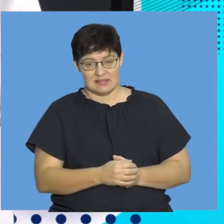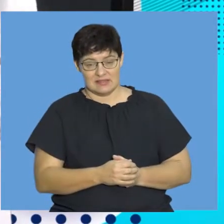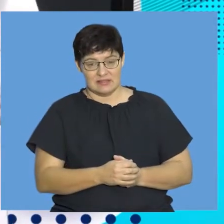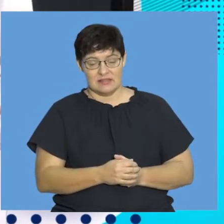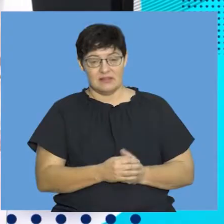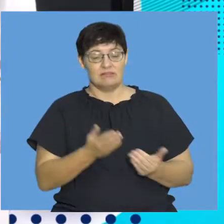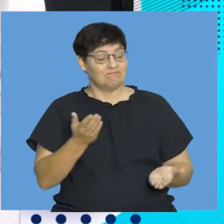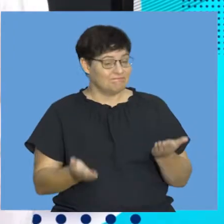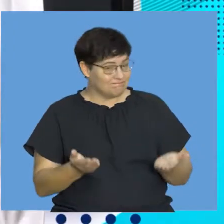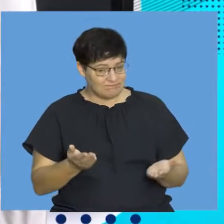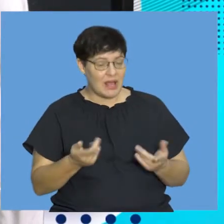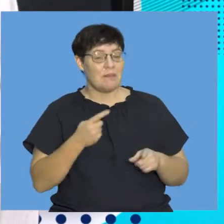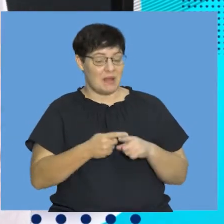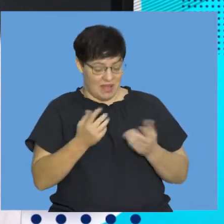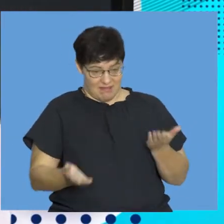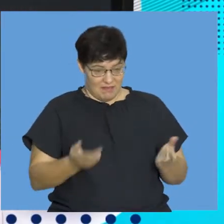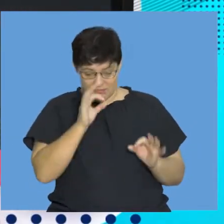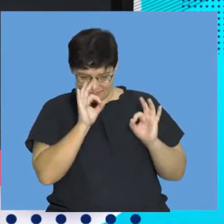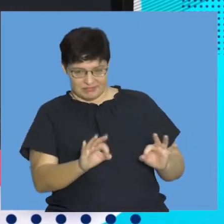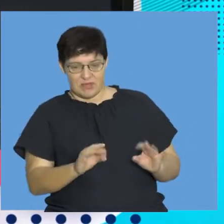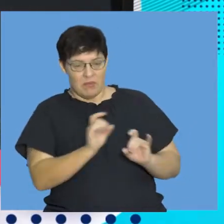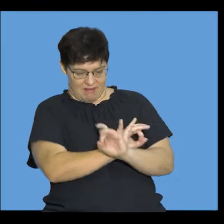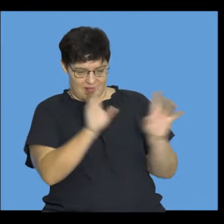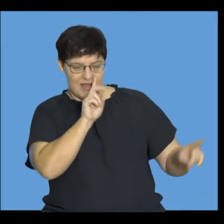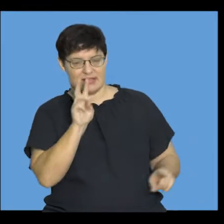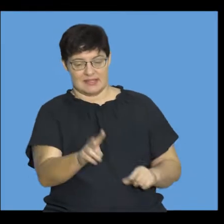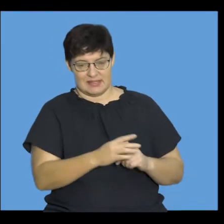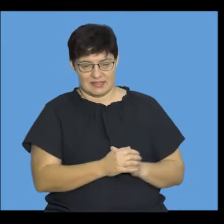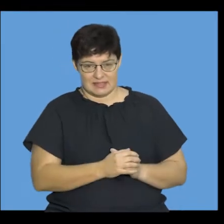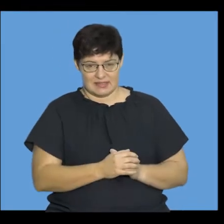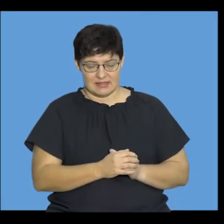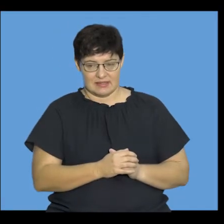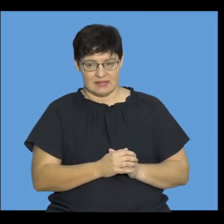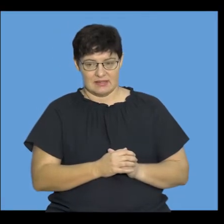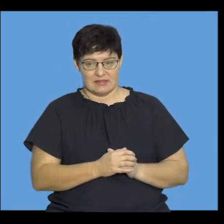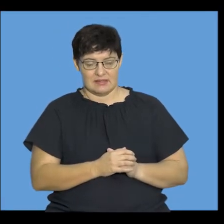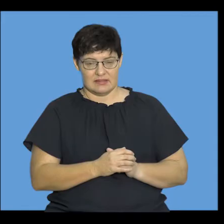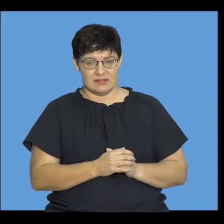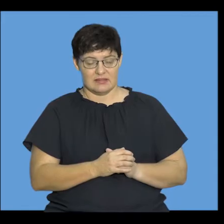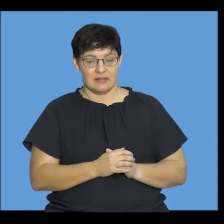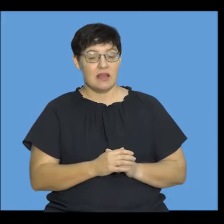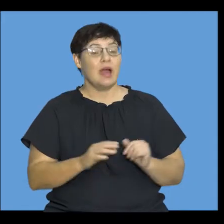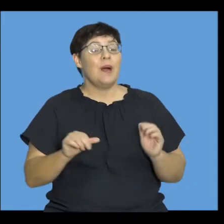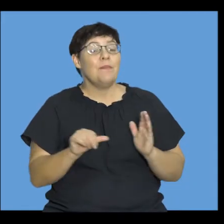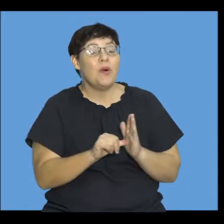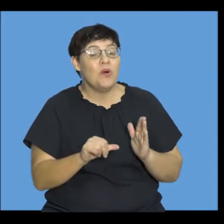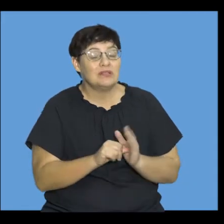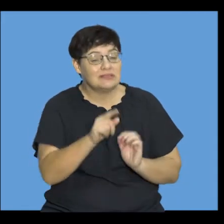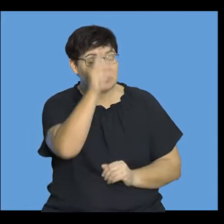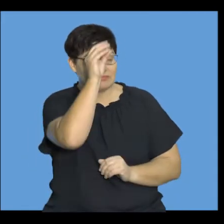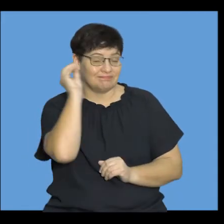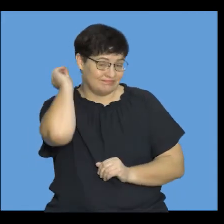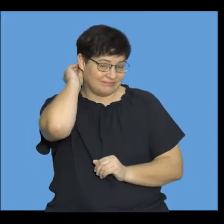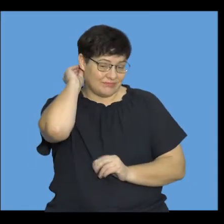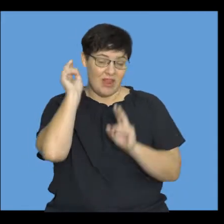to play the balancing act. Here you can clearly see it. That, again, what is important for us to take note from this